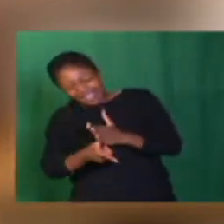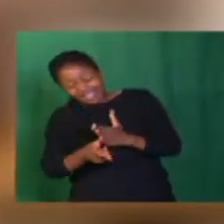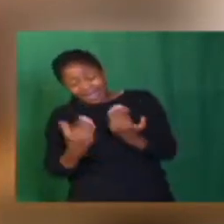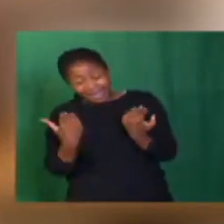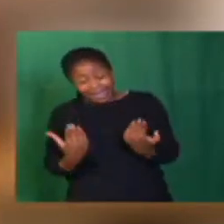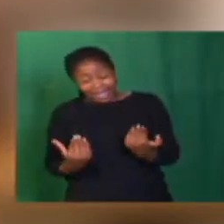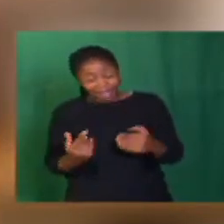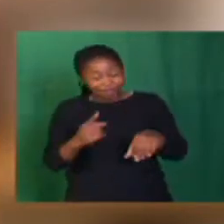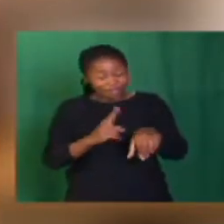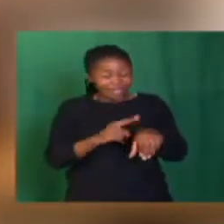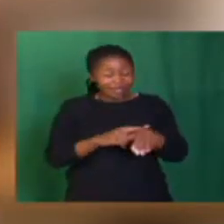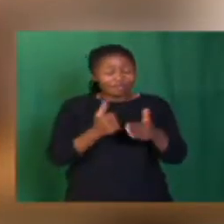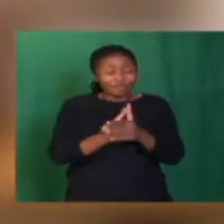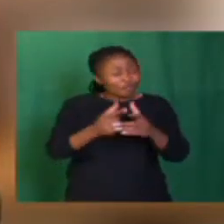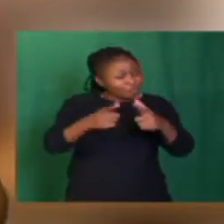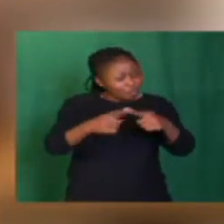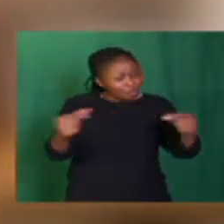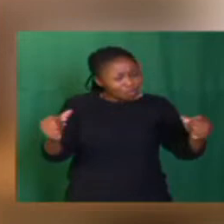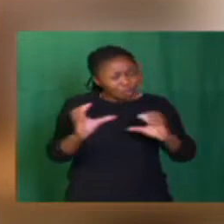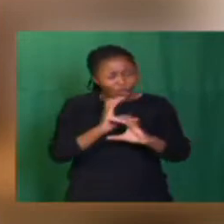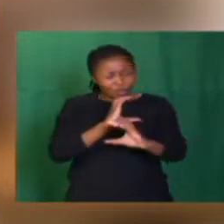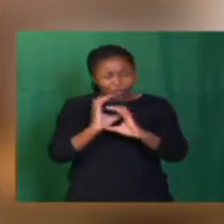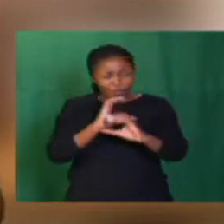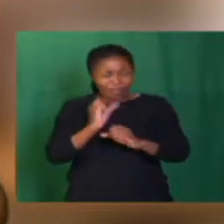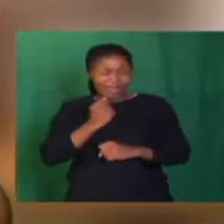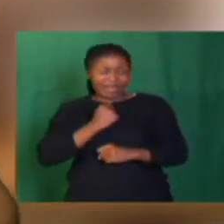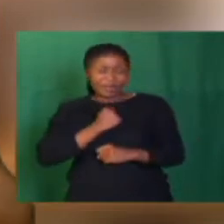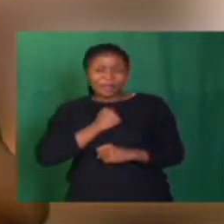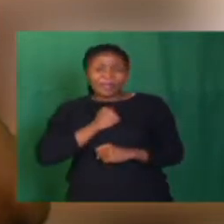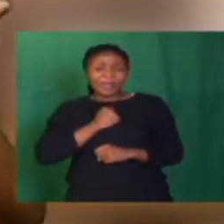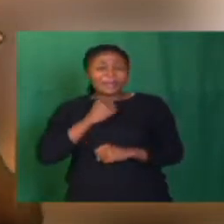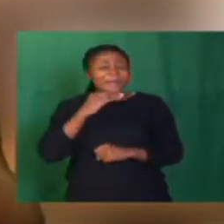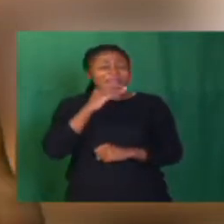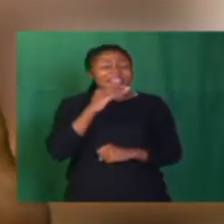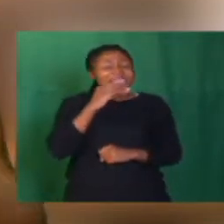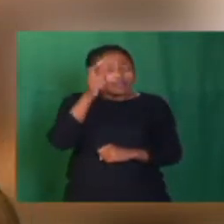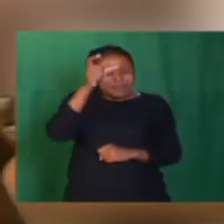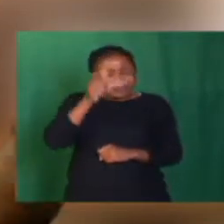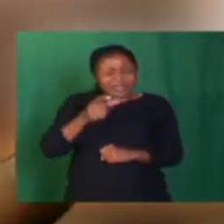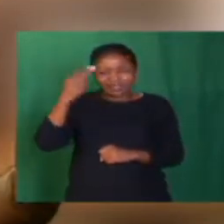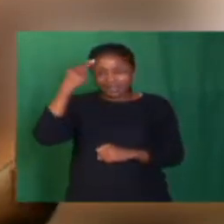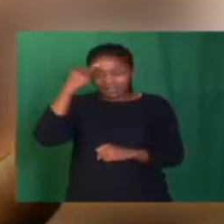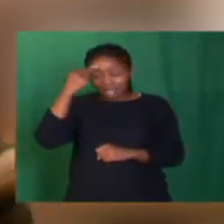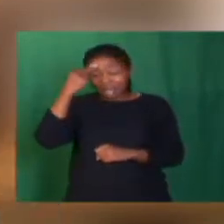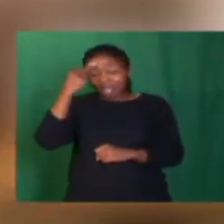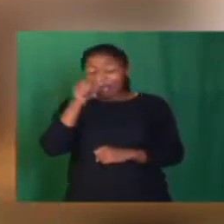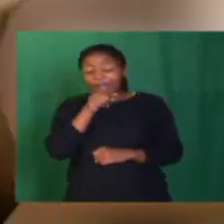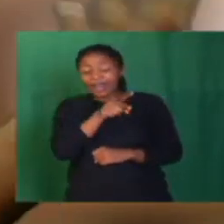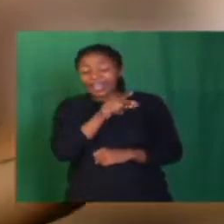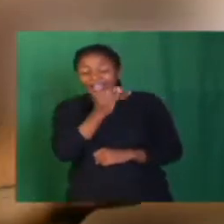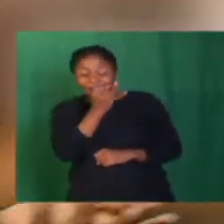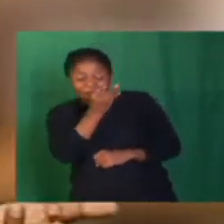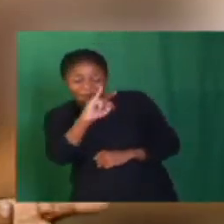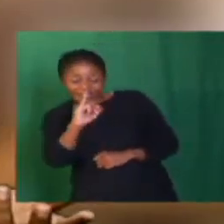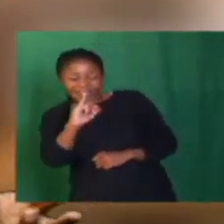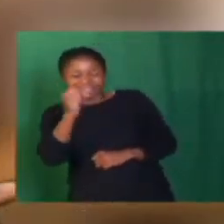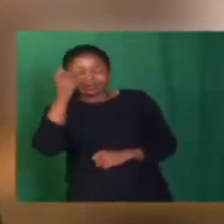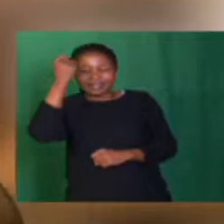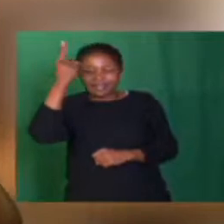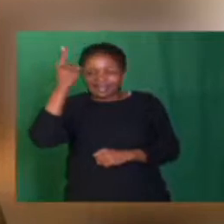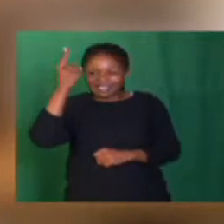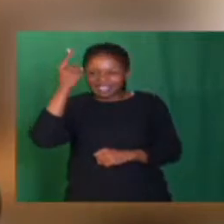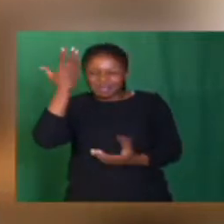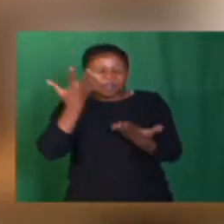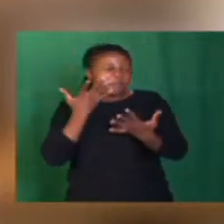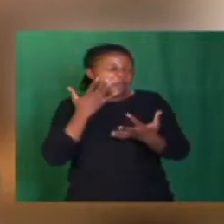the appropriate linking devices. By showing that now this was a first idea. Maybe in conclusion, this is what I'm going to say.